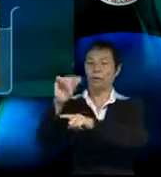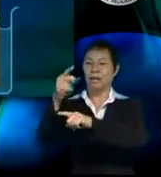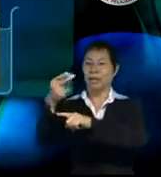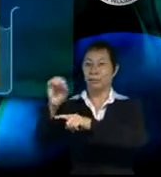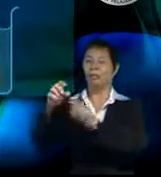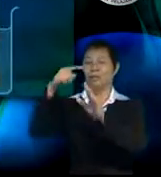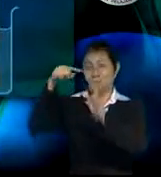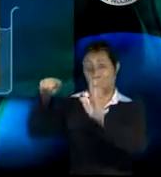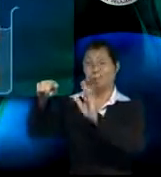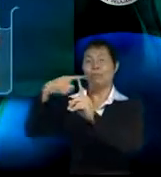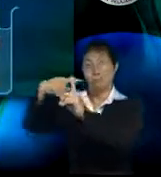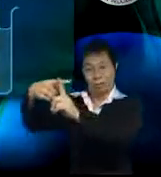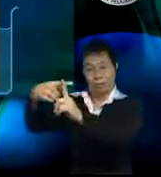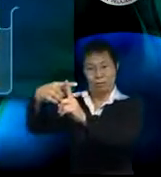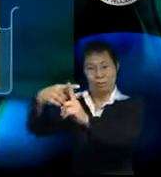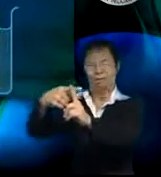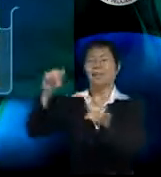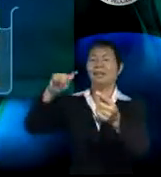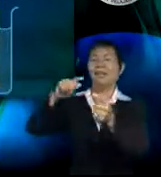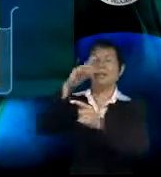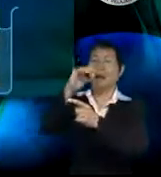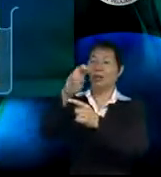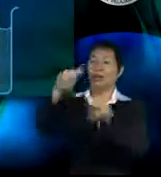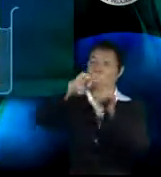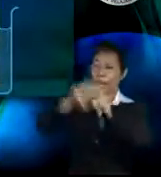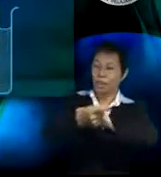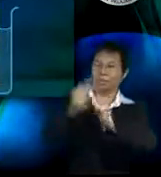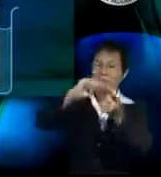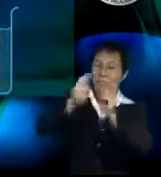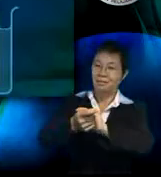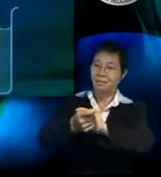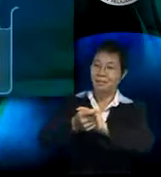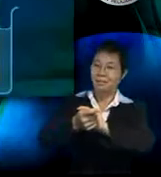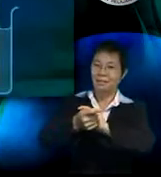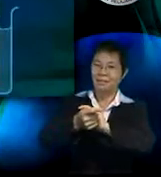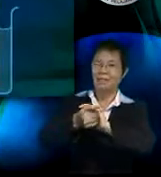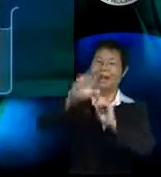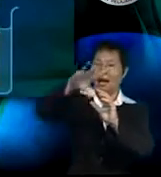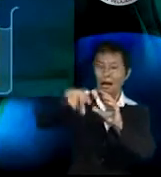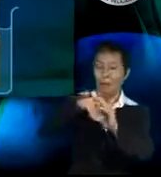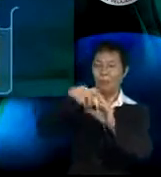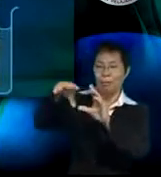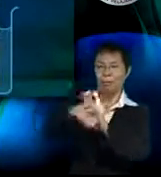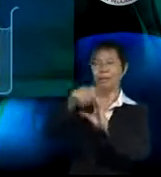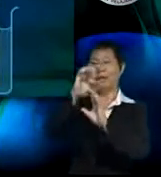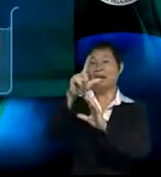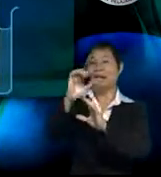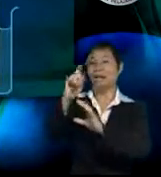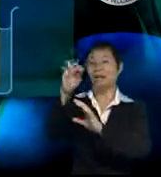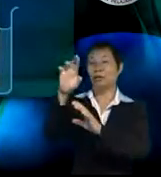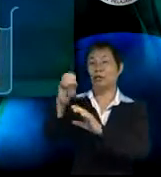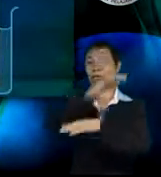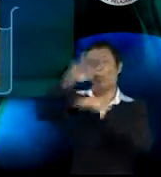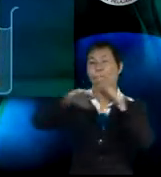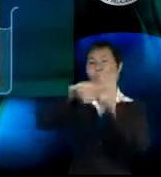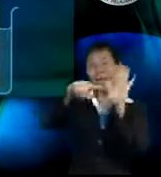ions. The ions then change into neutral atoms by taking in electrons. All the